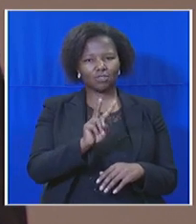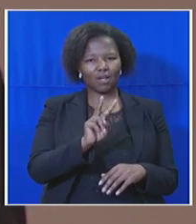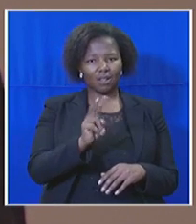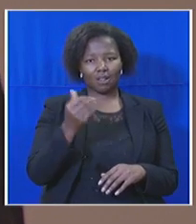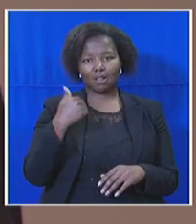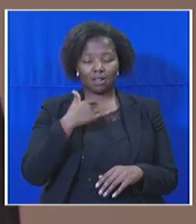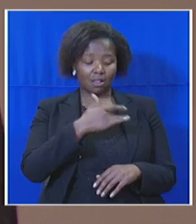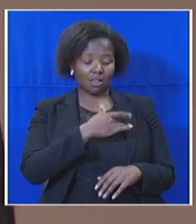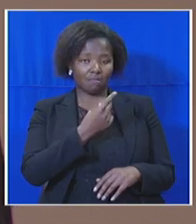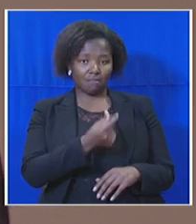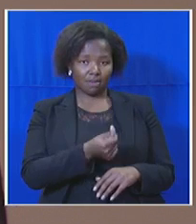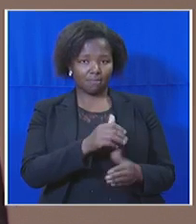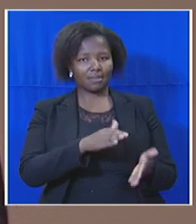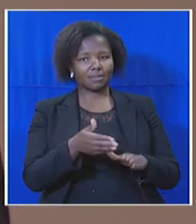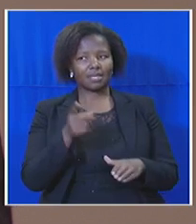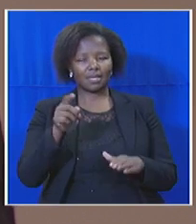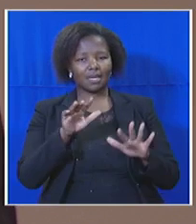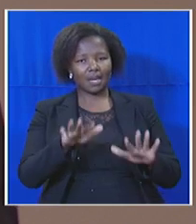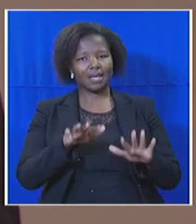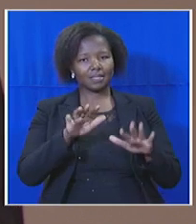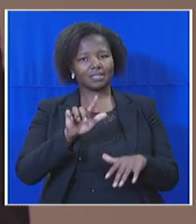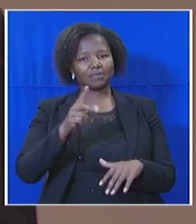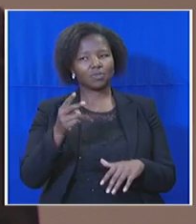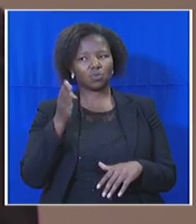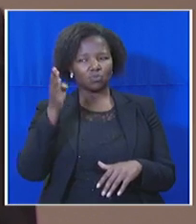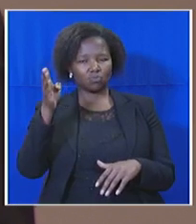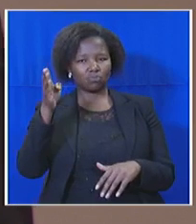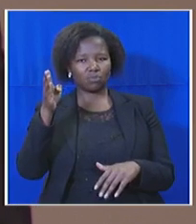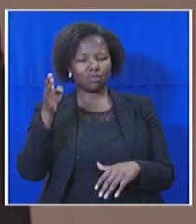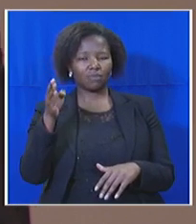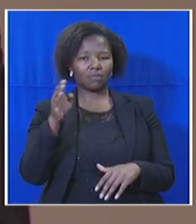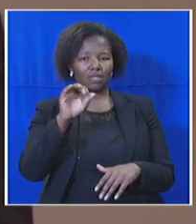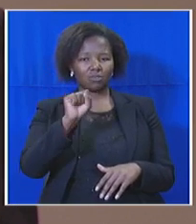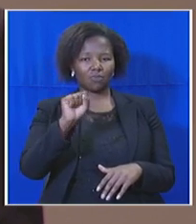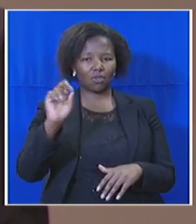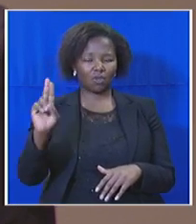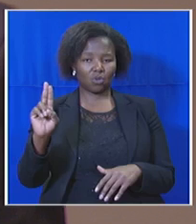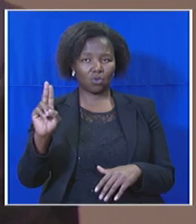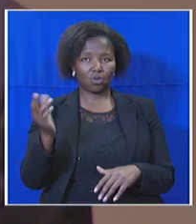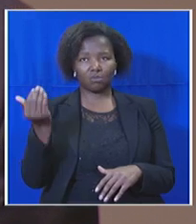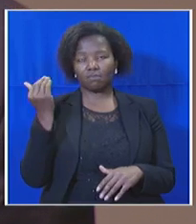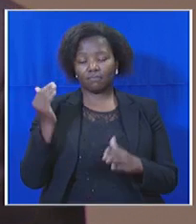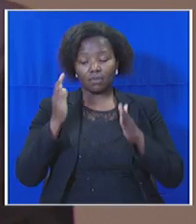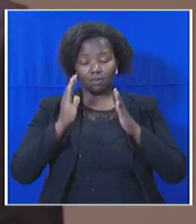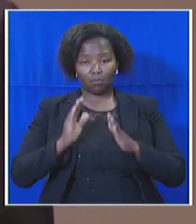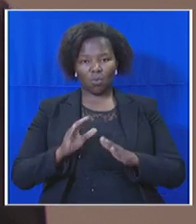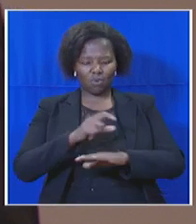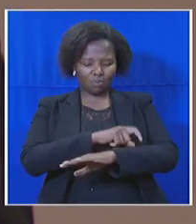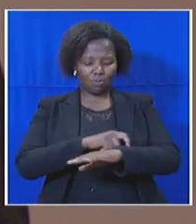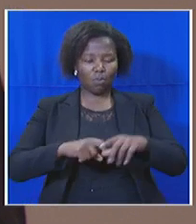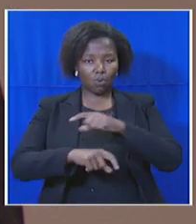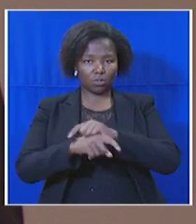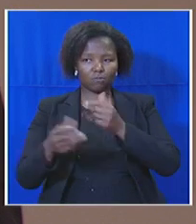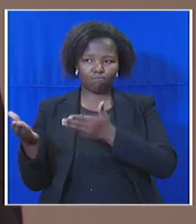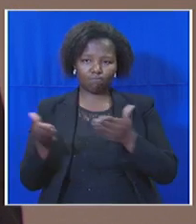in 1972 while in exile in the Soviet Union. His remains were brought back and reburied to South Africa in March